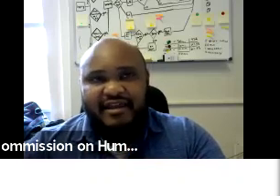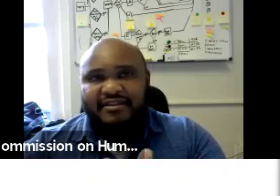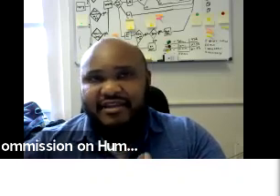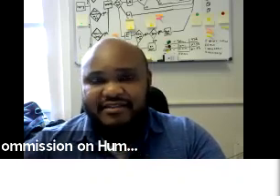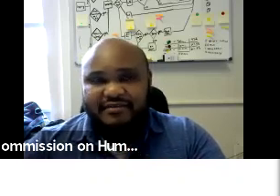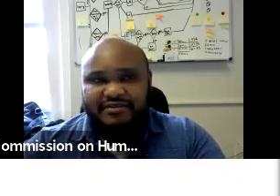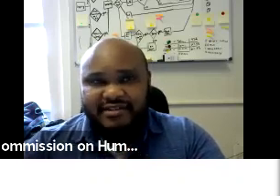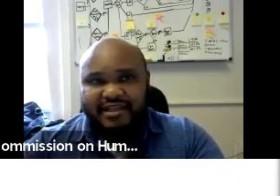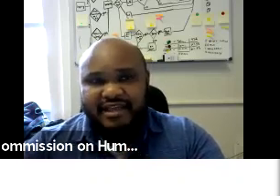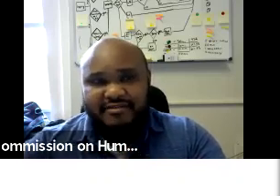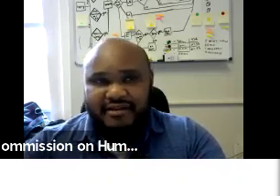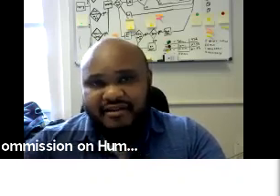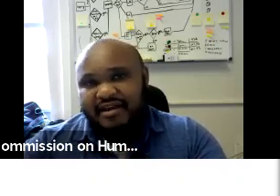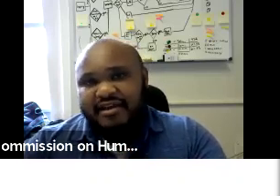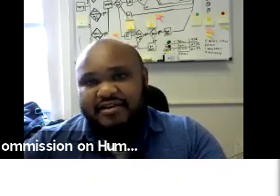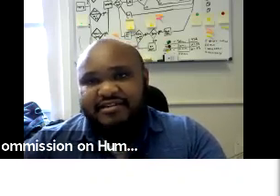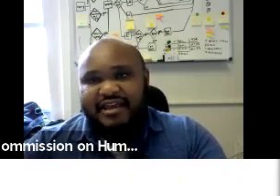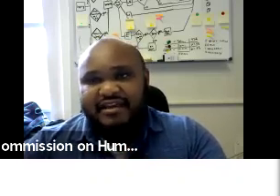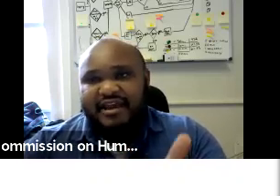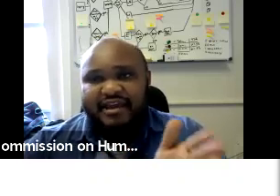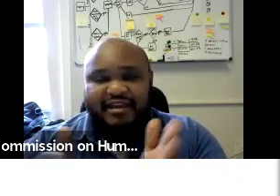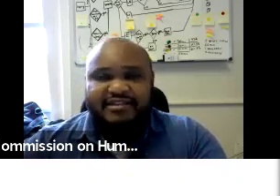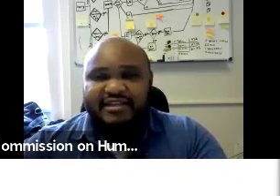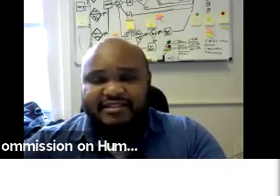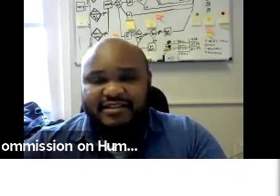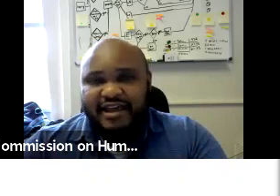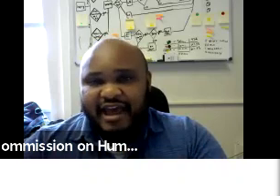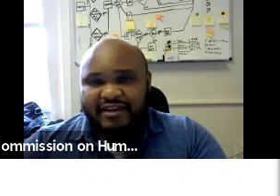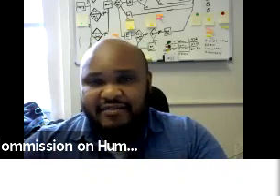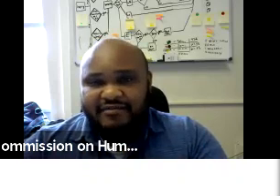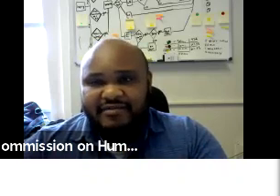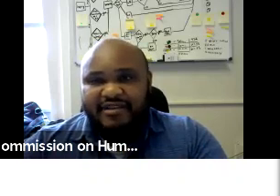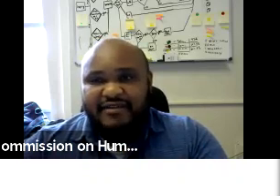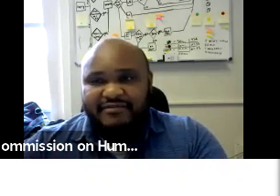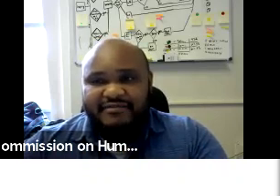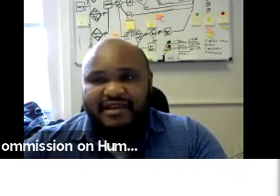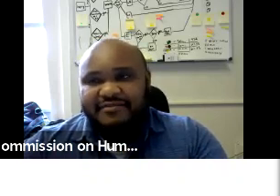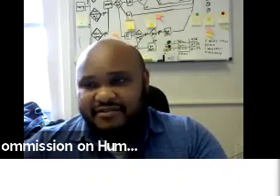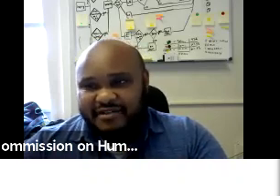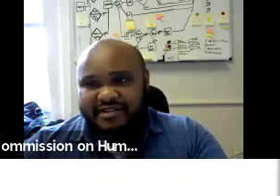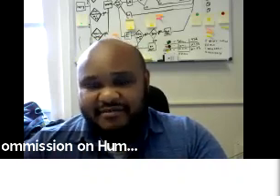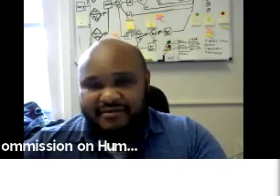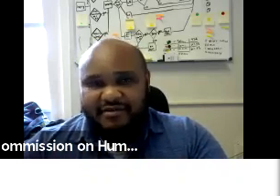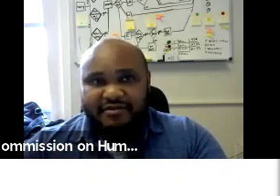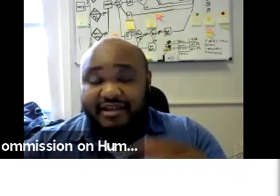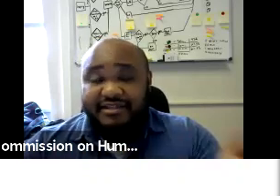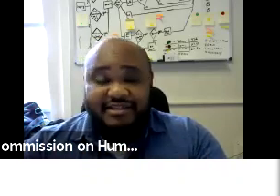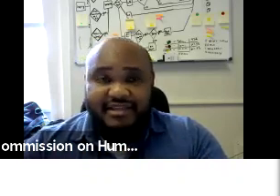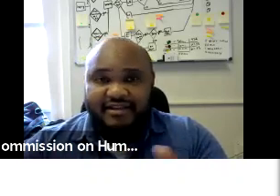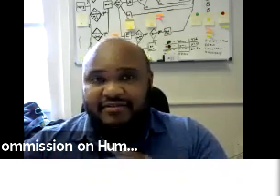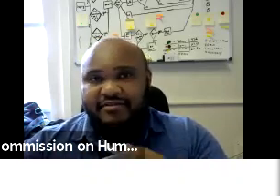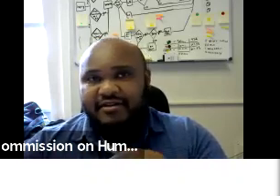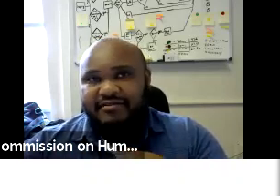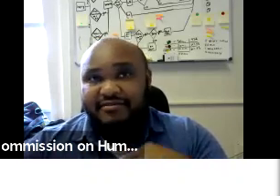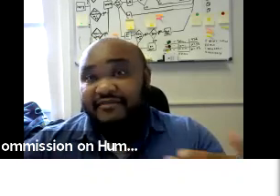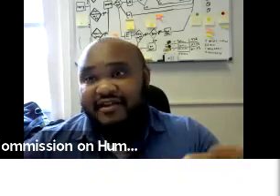identified and likes to wear dresses at 3 could say at age 6, I don't really like to wear dresses anymore, or at age